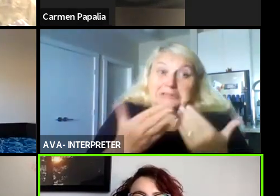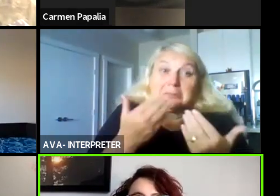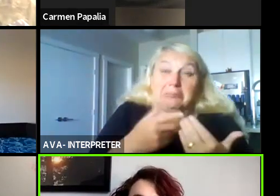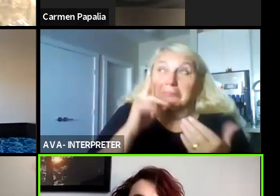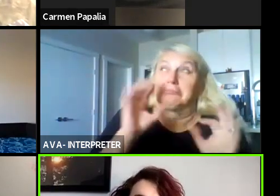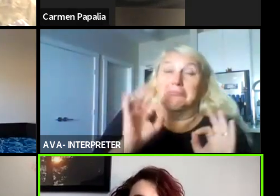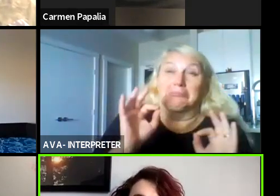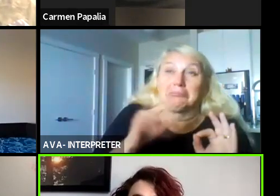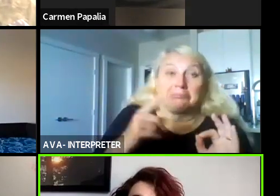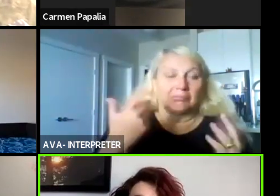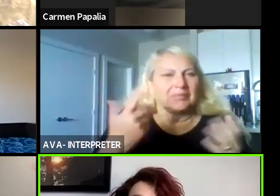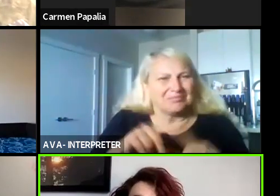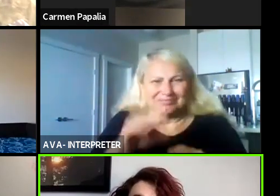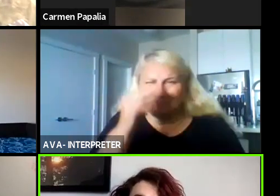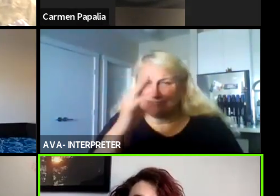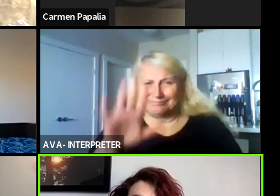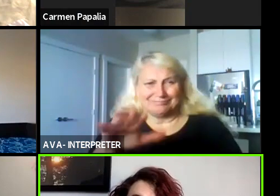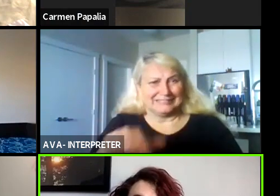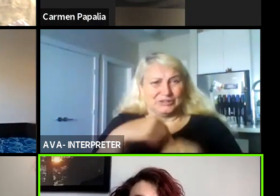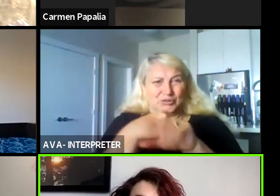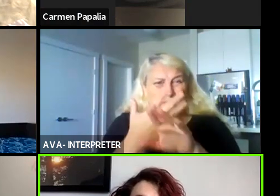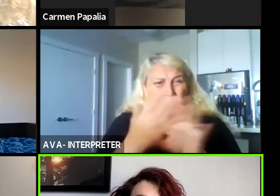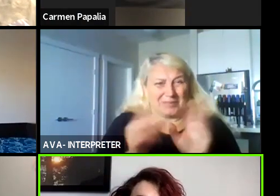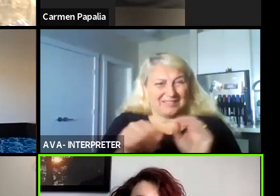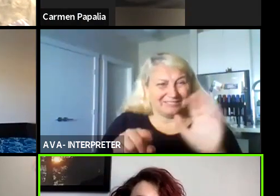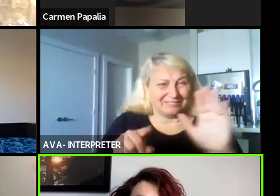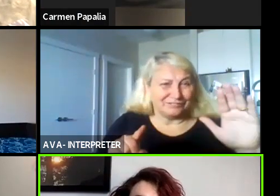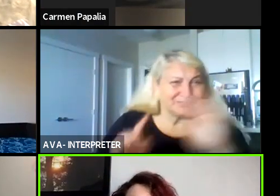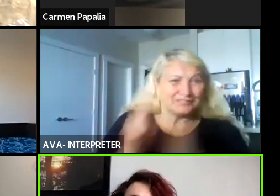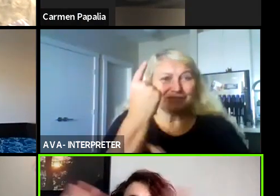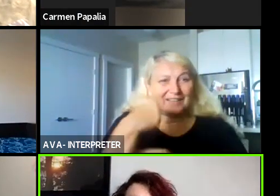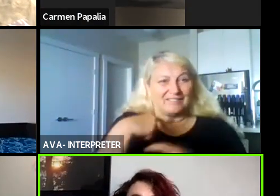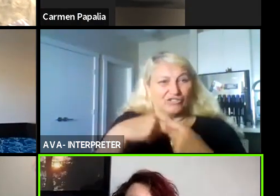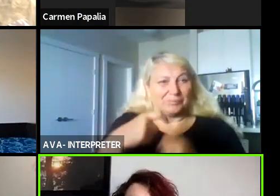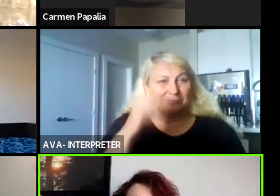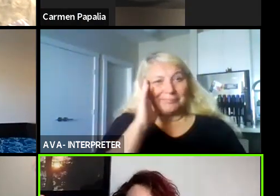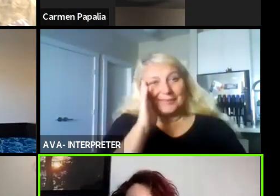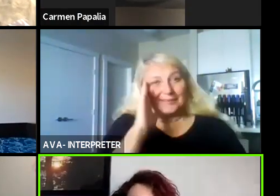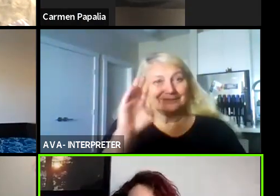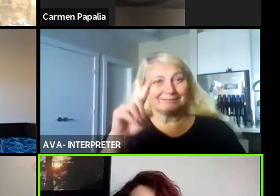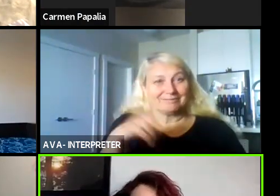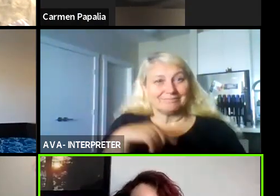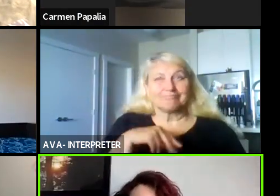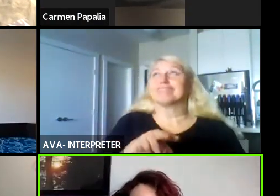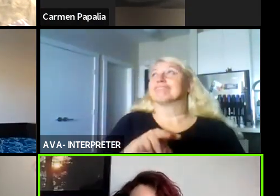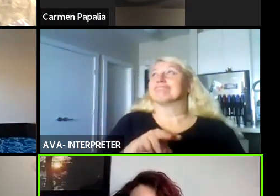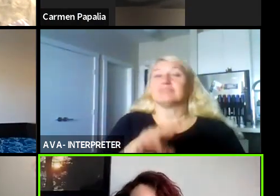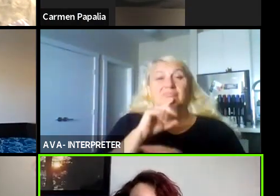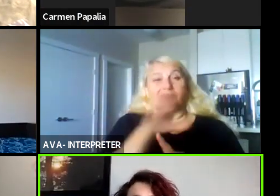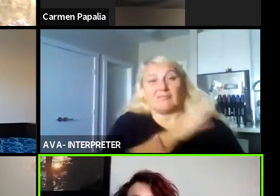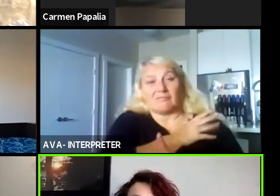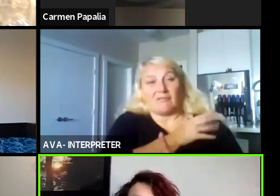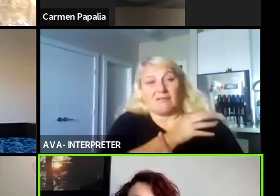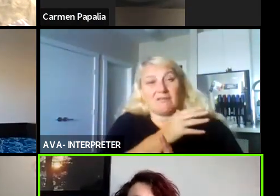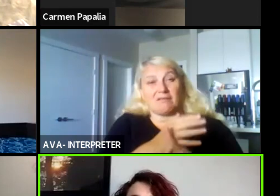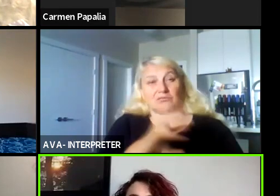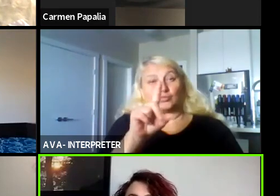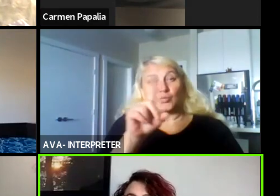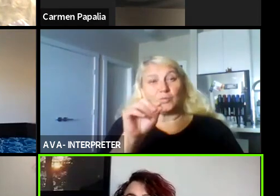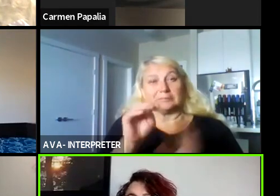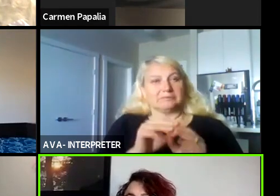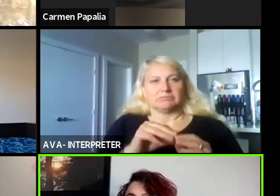This is the first Zoom meeting I've done from bed in the context of all of the Zoom meetings I've had. And